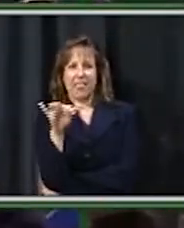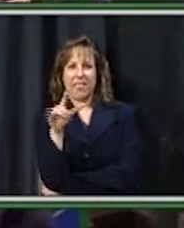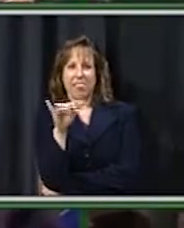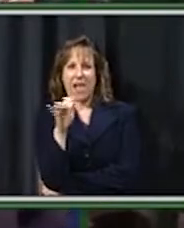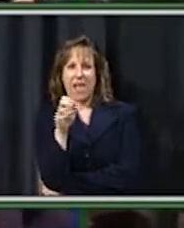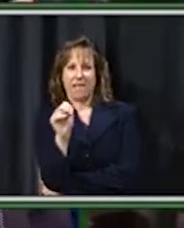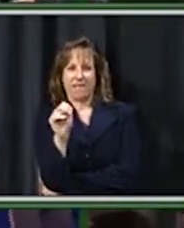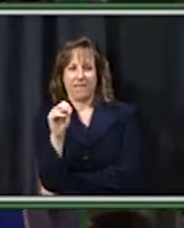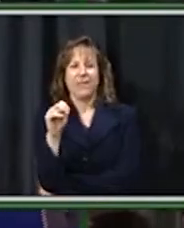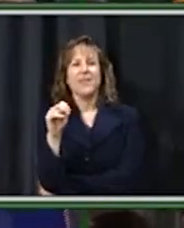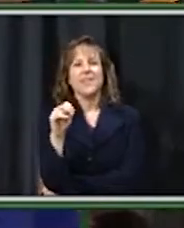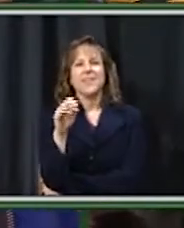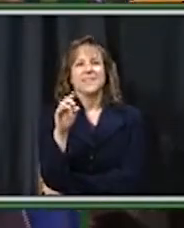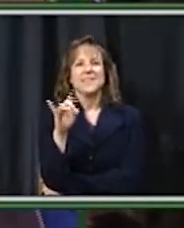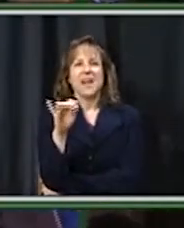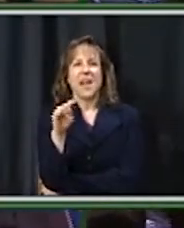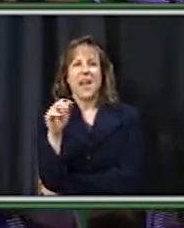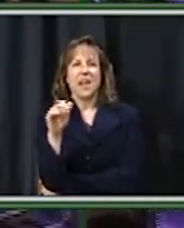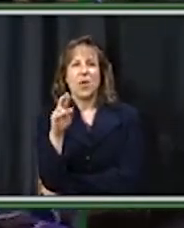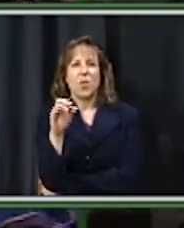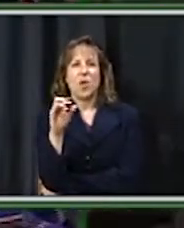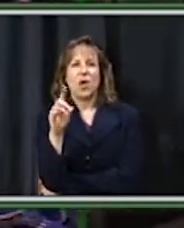Diana Rodriguez.